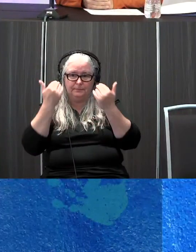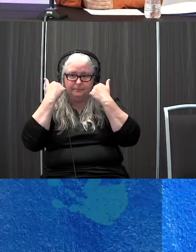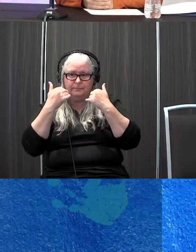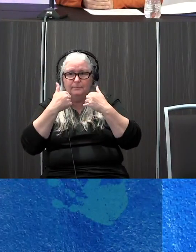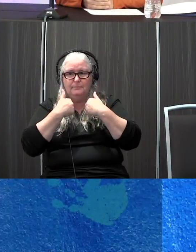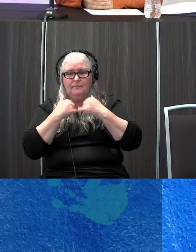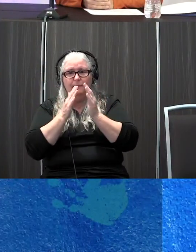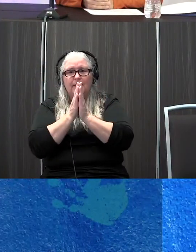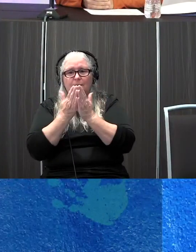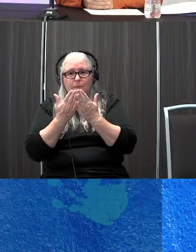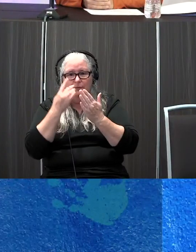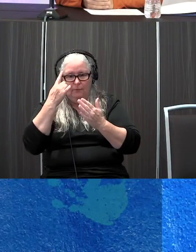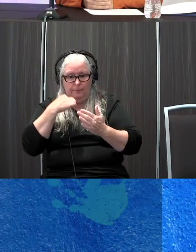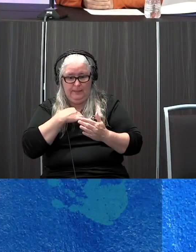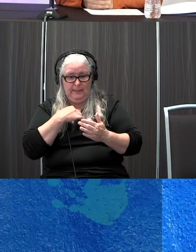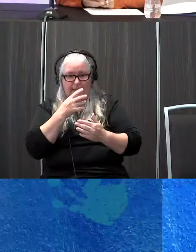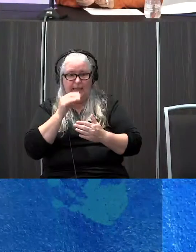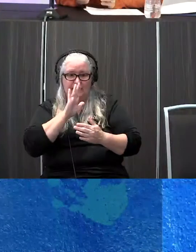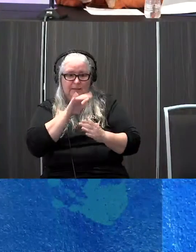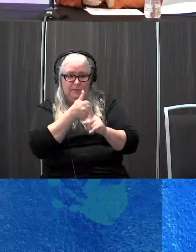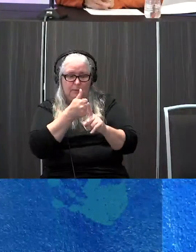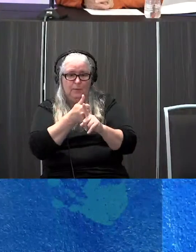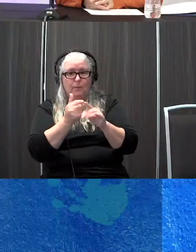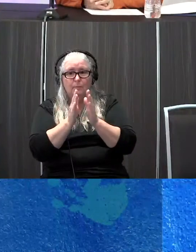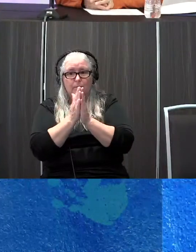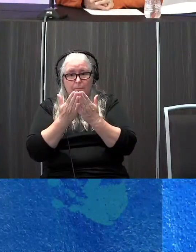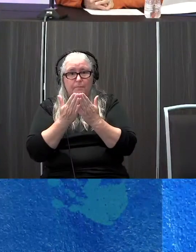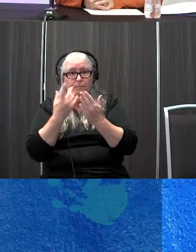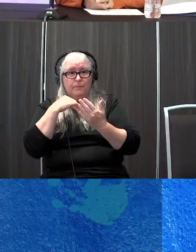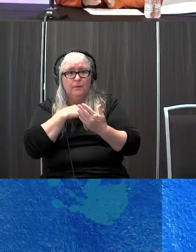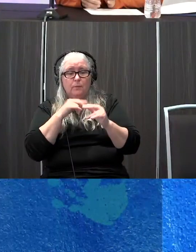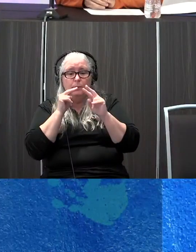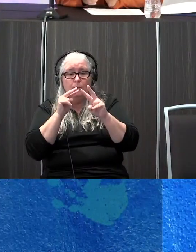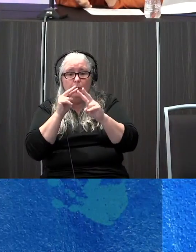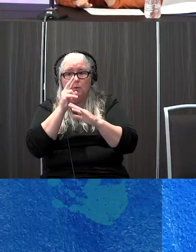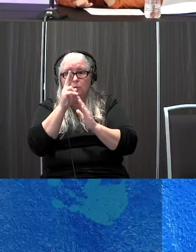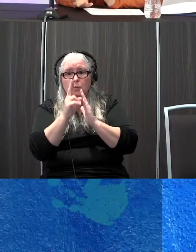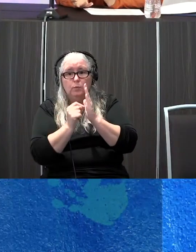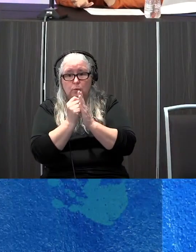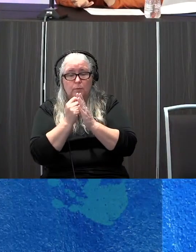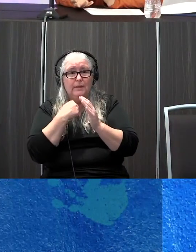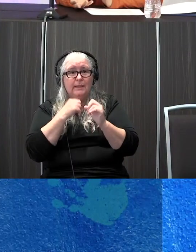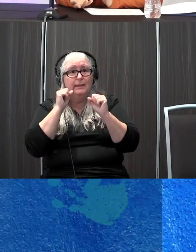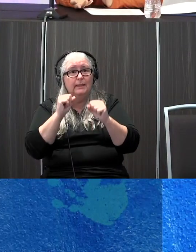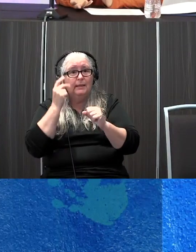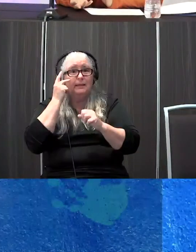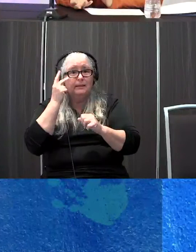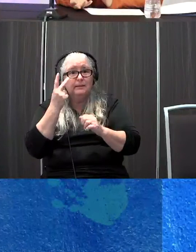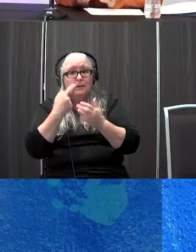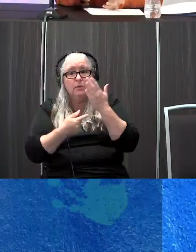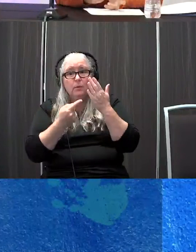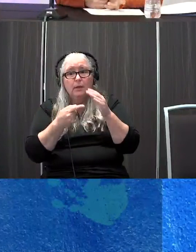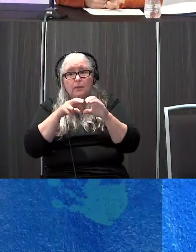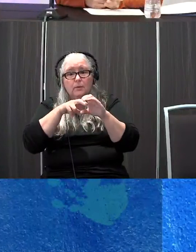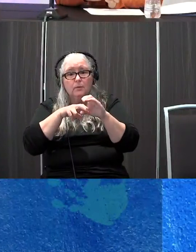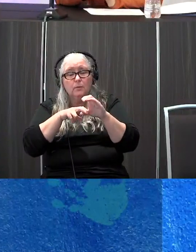me, and then he had his very own book. And what we did was we watched YouTube so I could see what rides maybe he